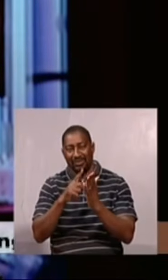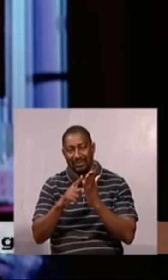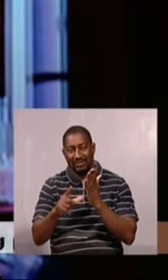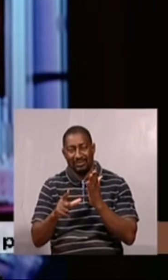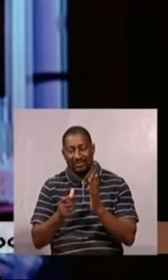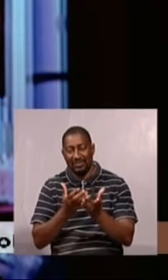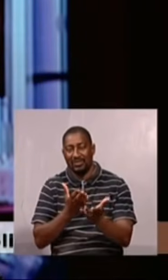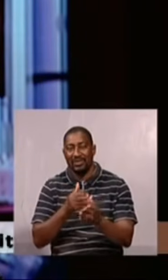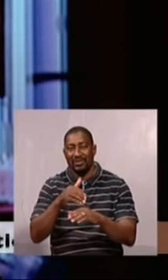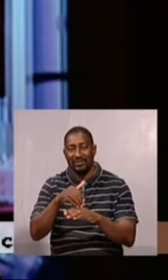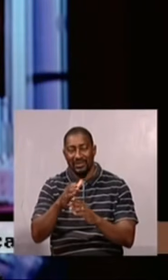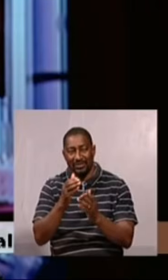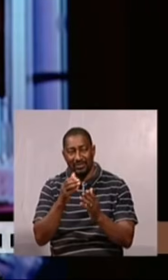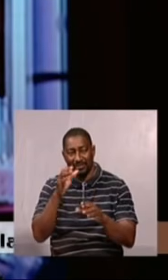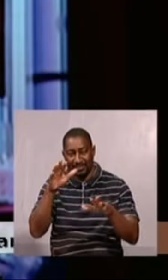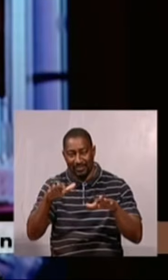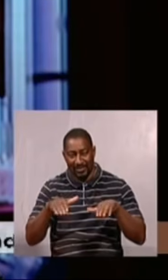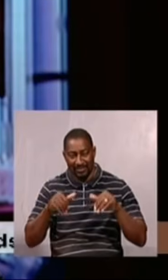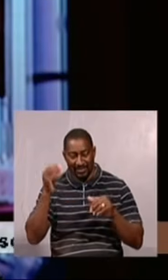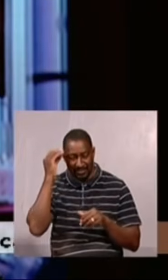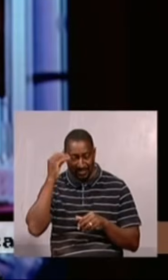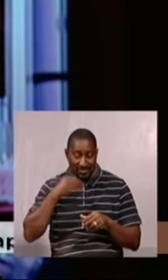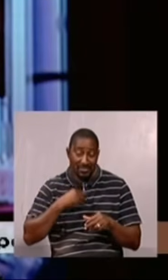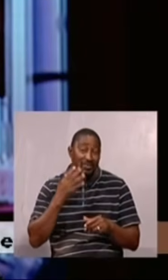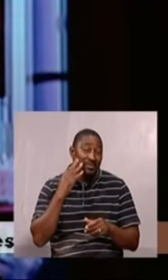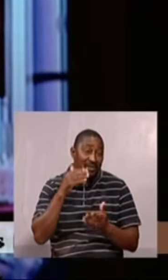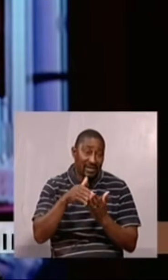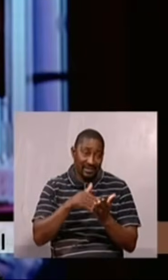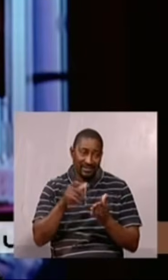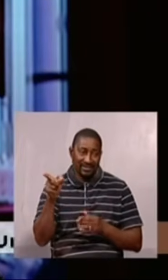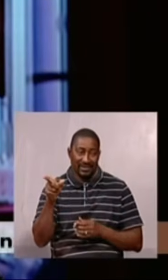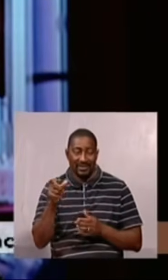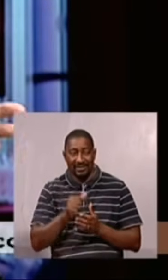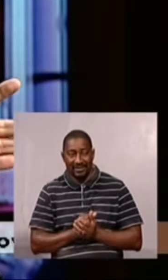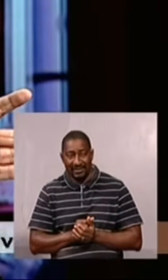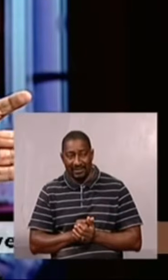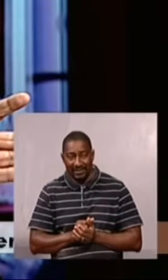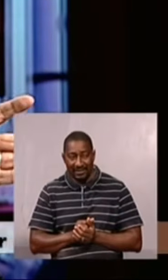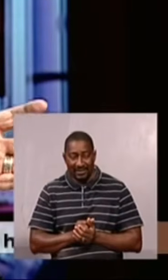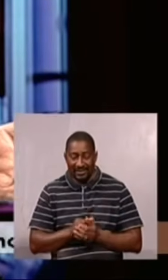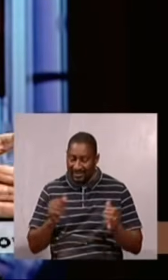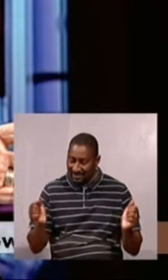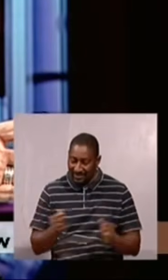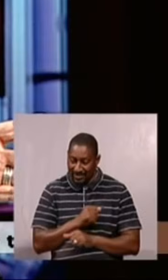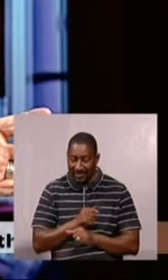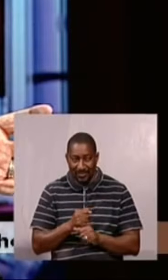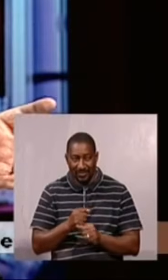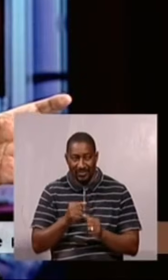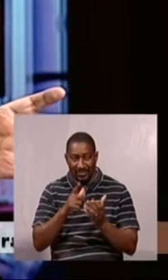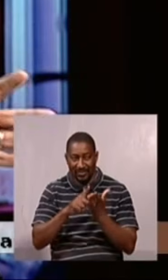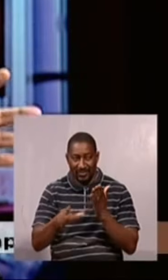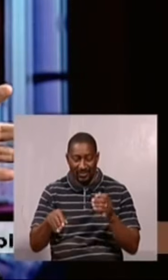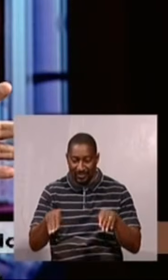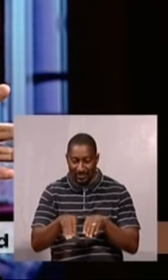to Parliament, and we don't really know when they will appear. But so we can pass laws in a very short time, because we saw when we